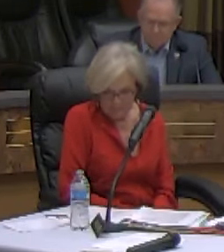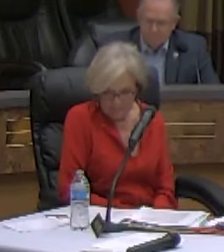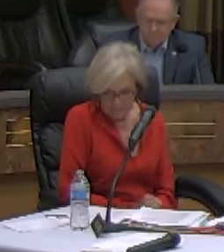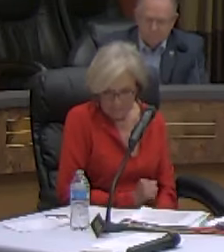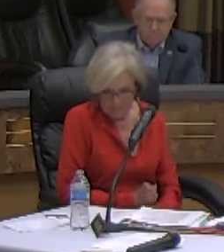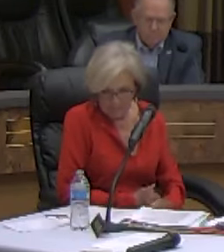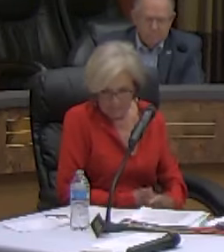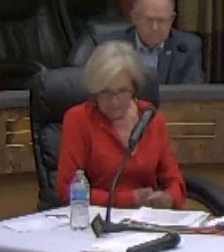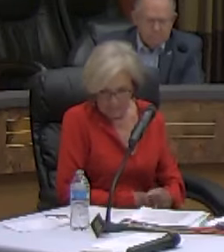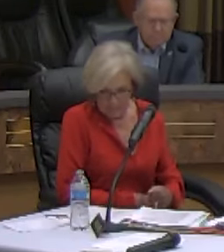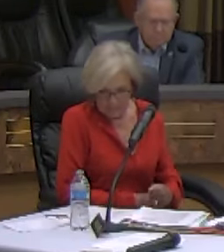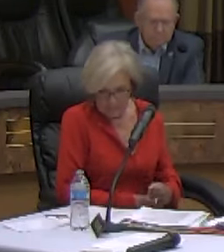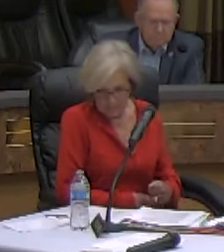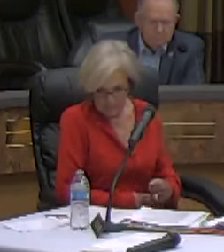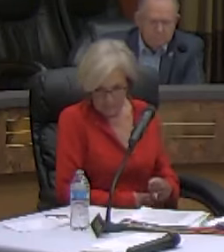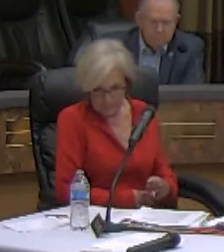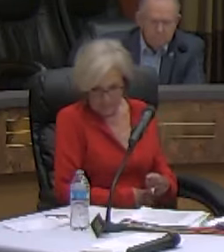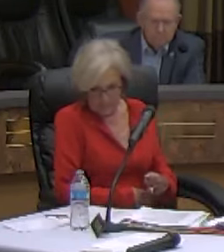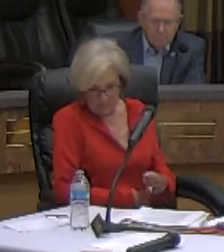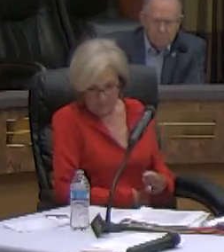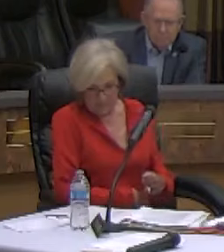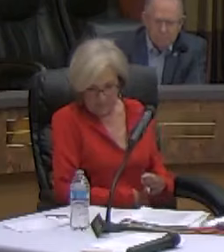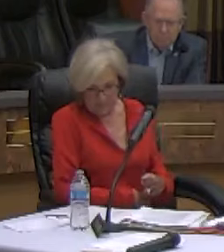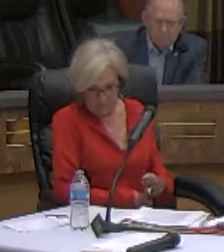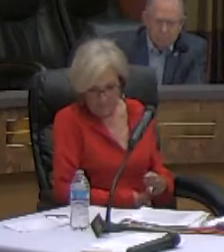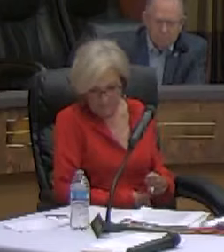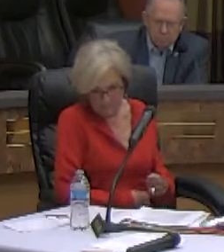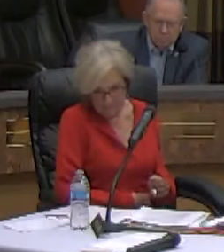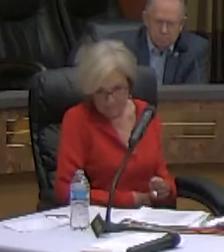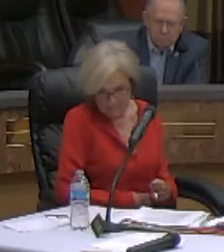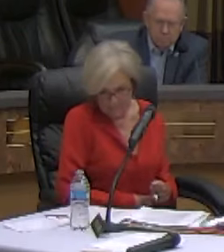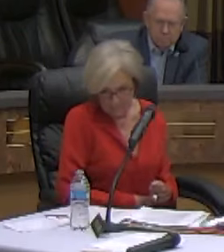item 7D. Adoption of resolution number